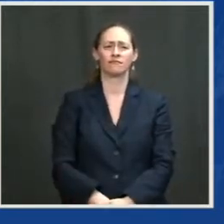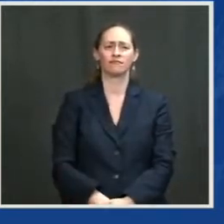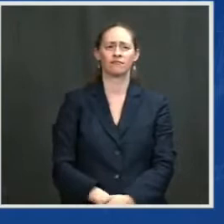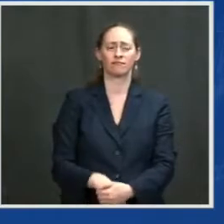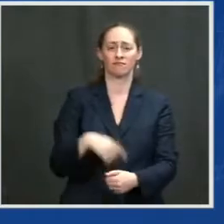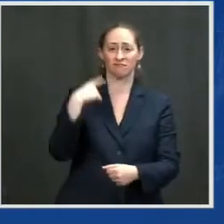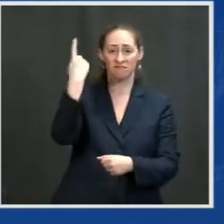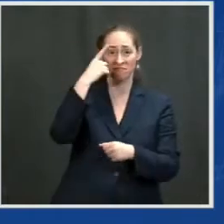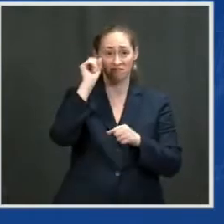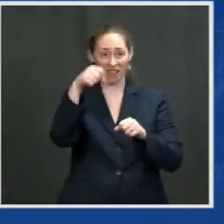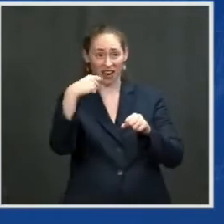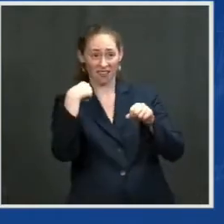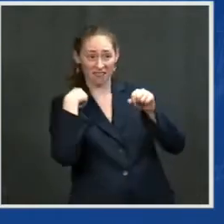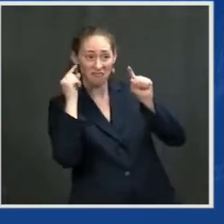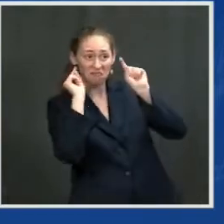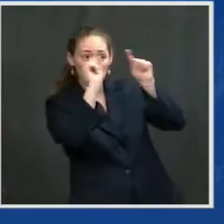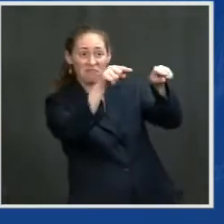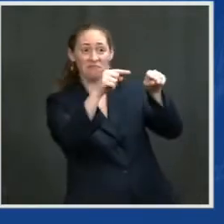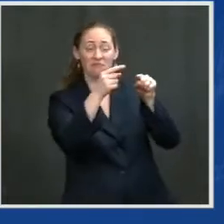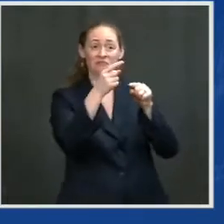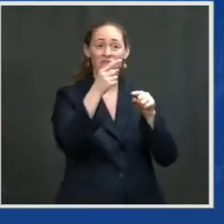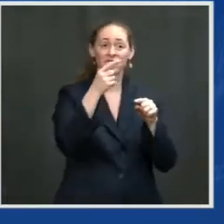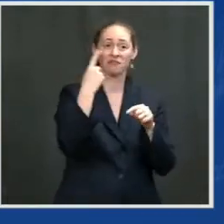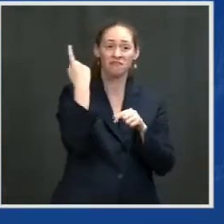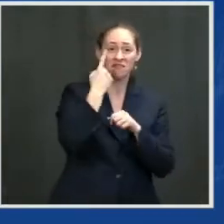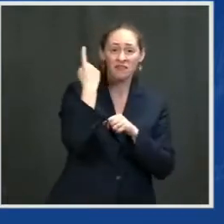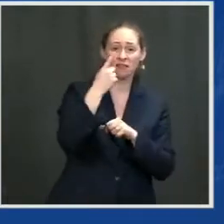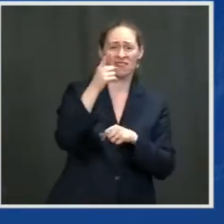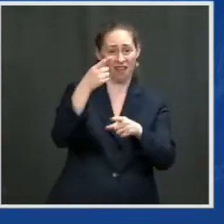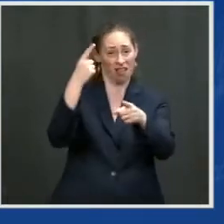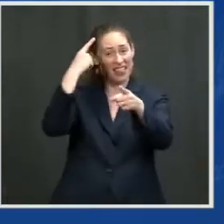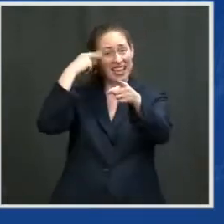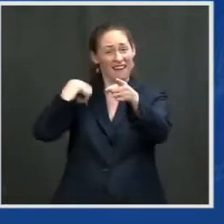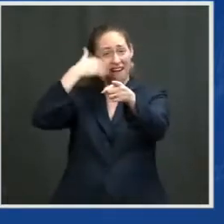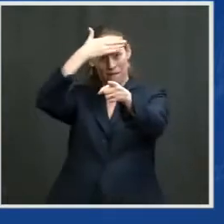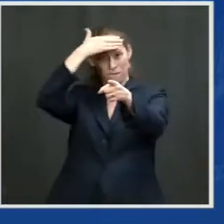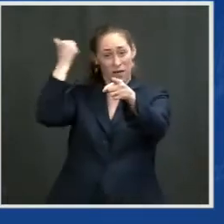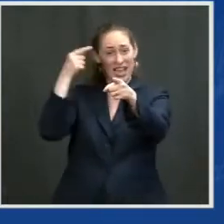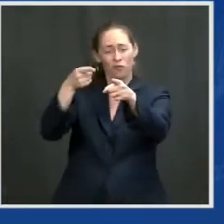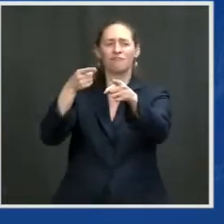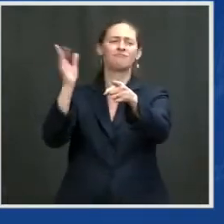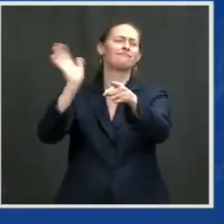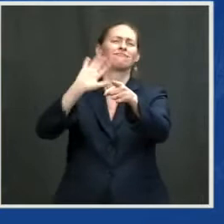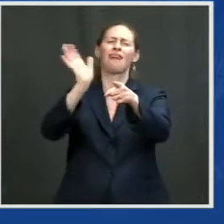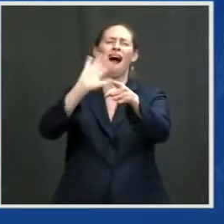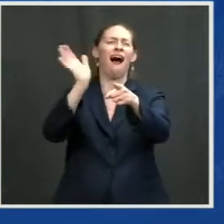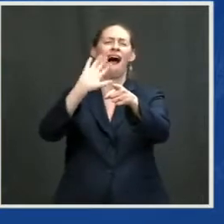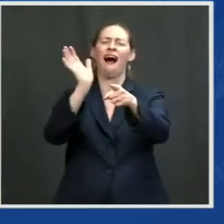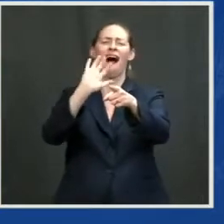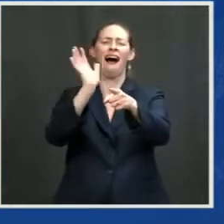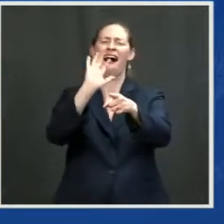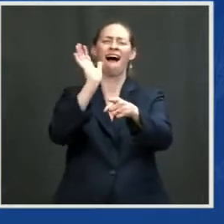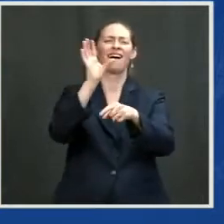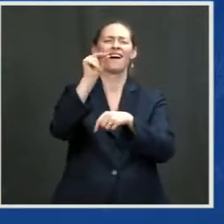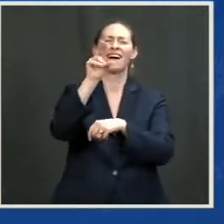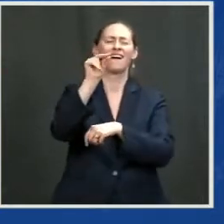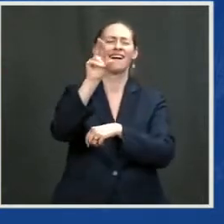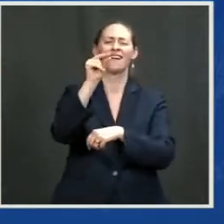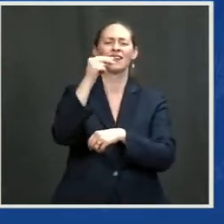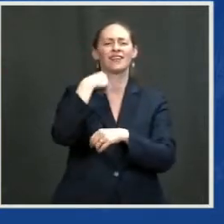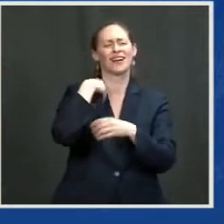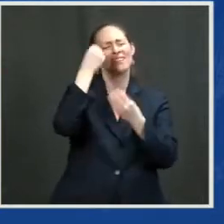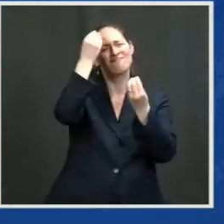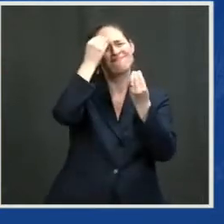If you feel left out and forgotten in a rapidly changing economy, let me speak directly to you. Nearly 90% of all the infrastructure